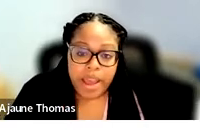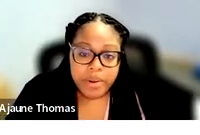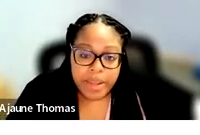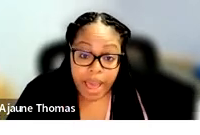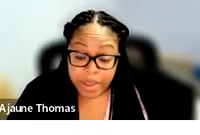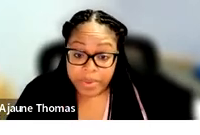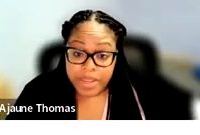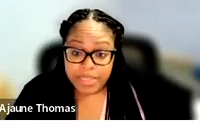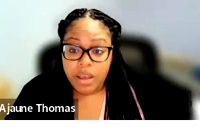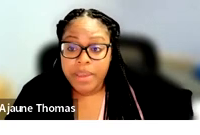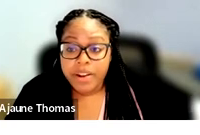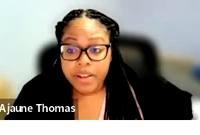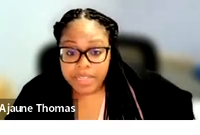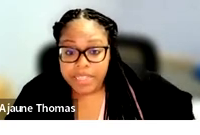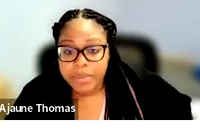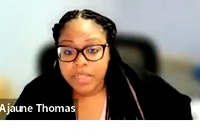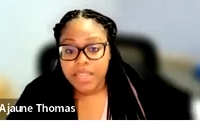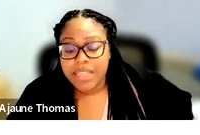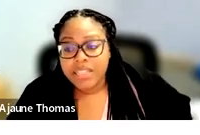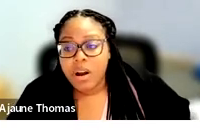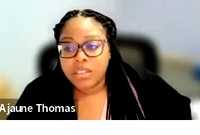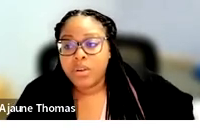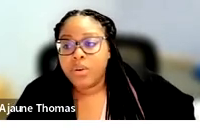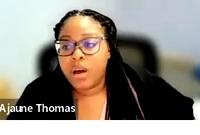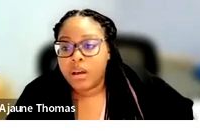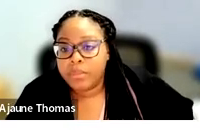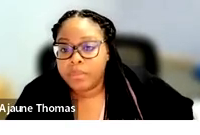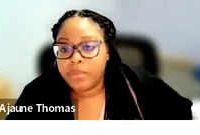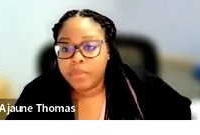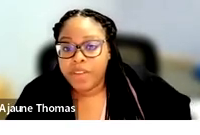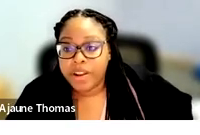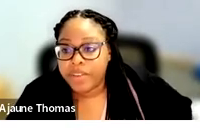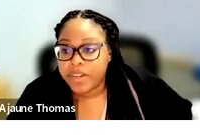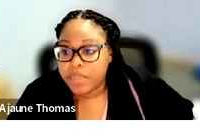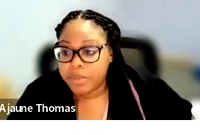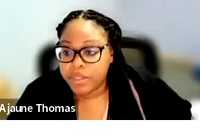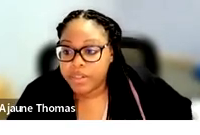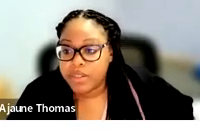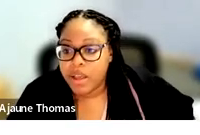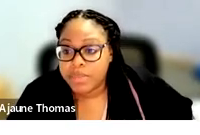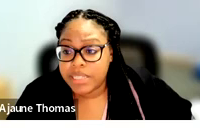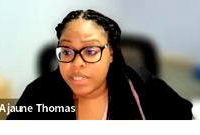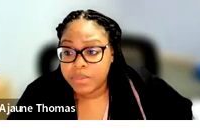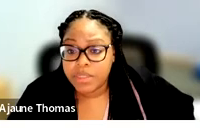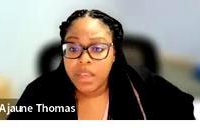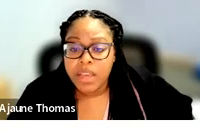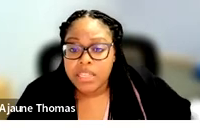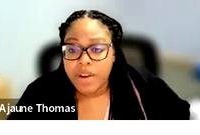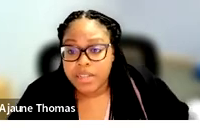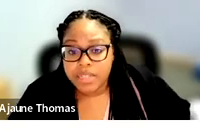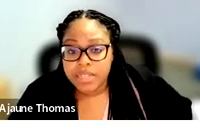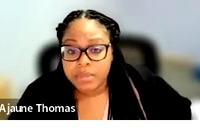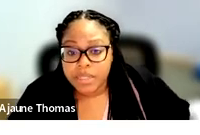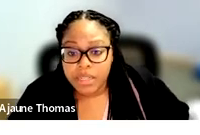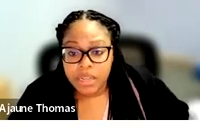So for iOS hearing accessibility, these are also very, very similar systems as